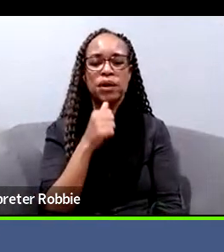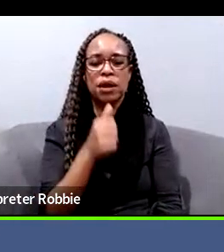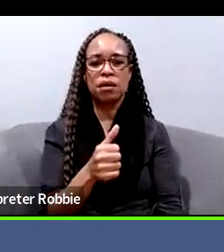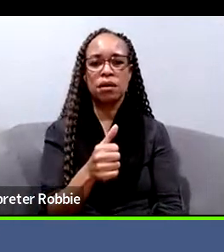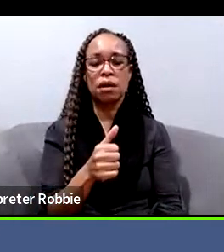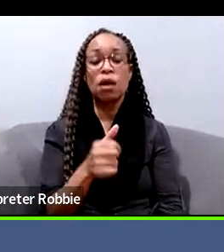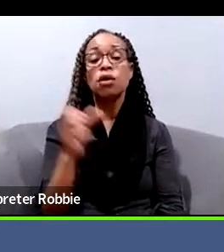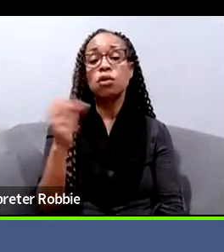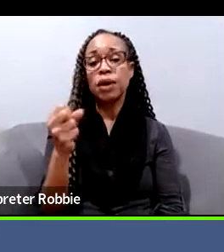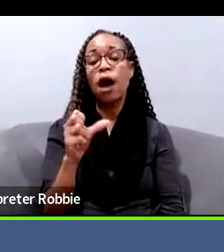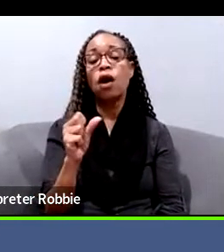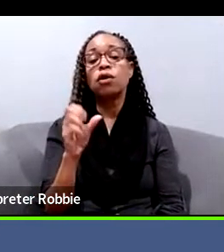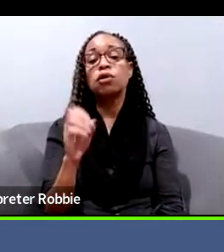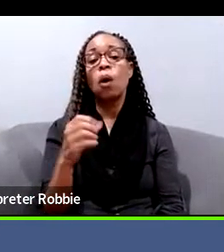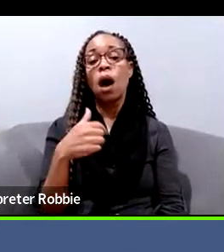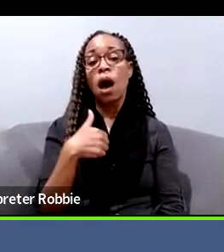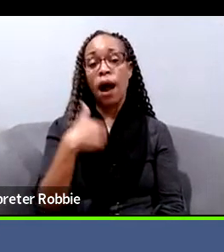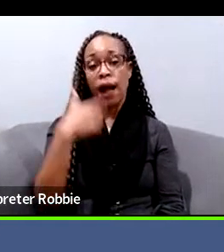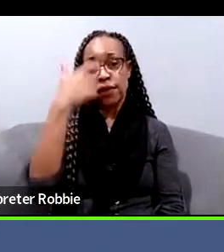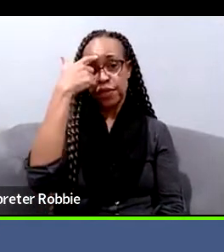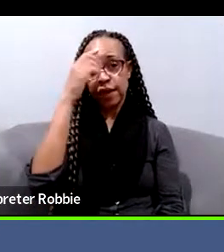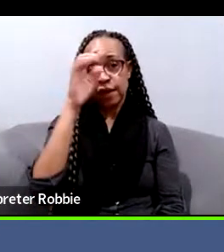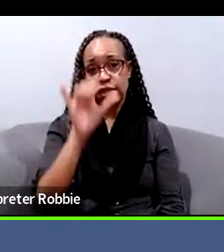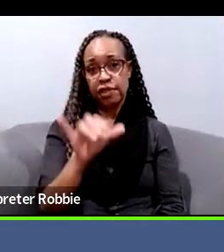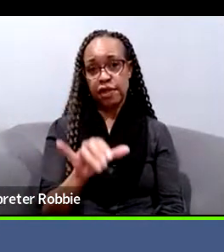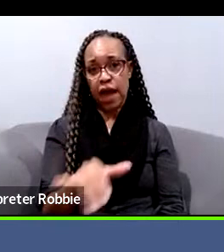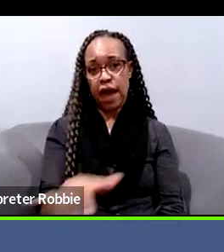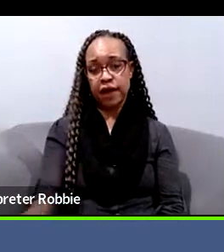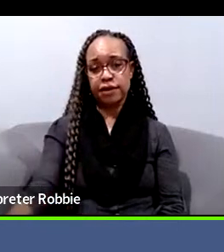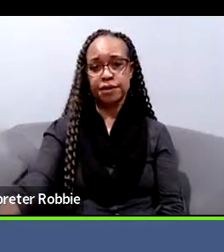Yeah. So and I think that